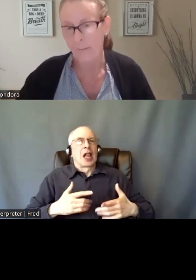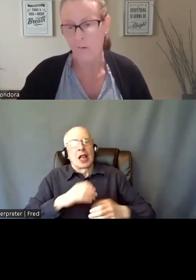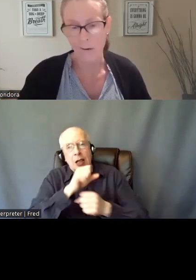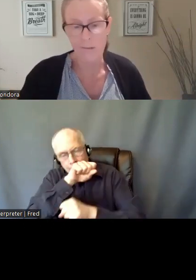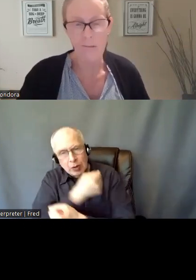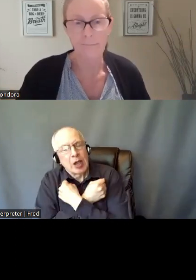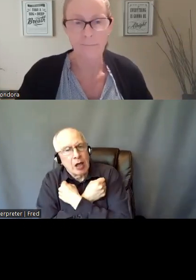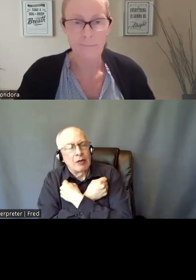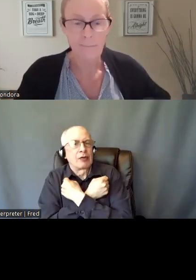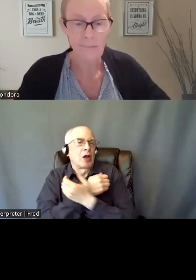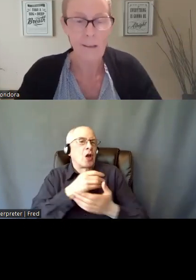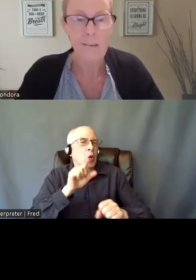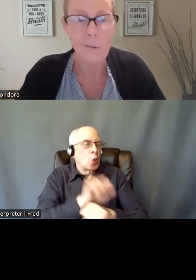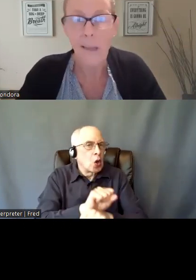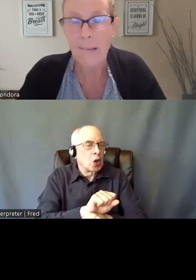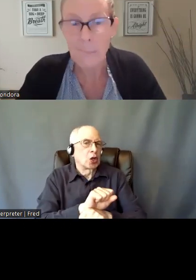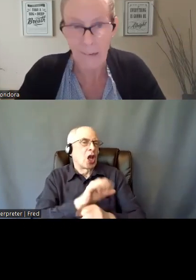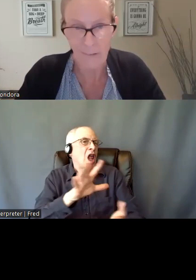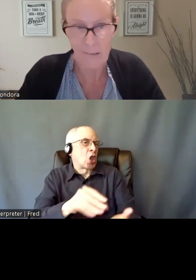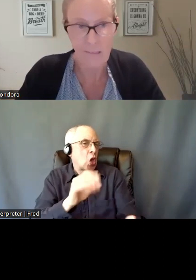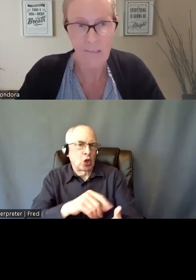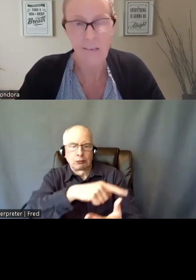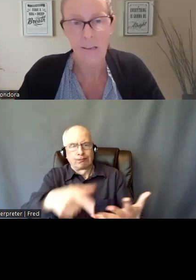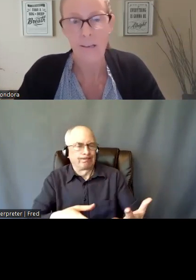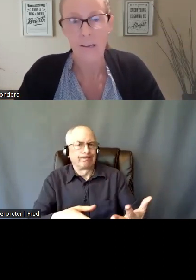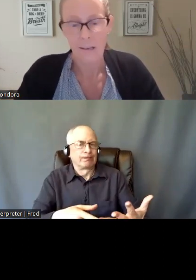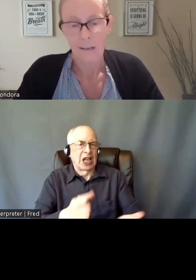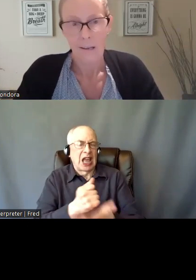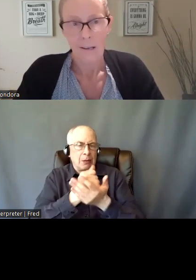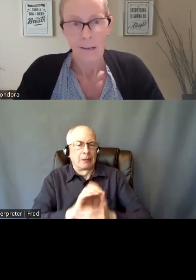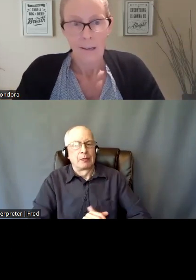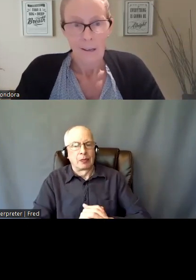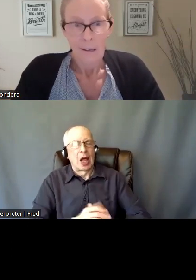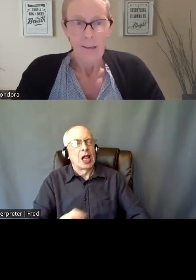community of their choice. So lots of benefits.